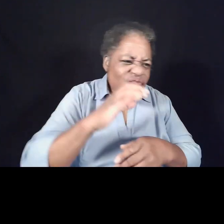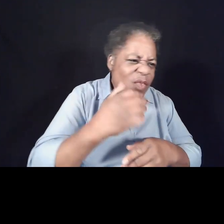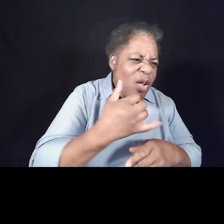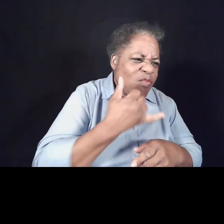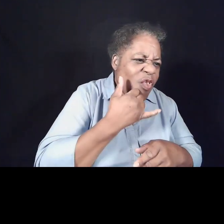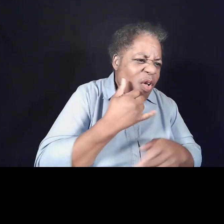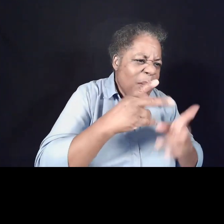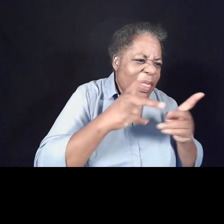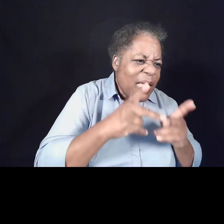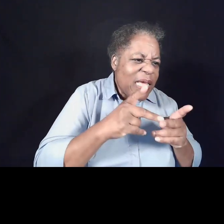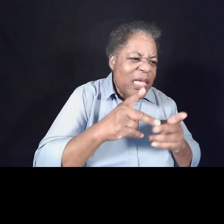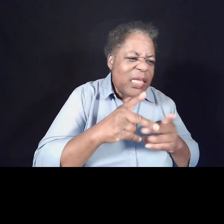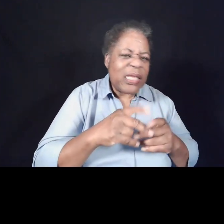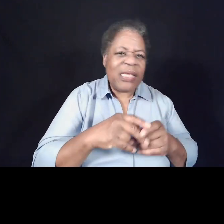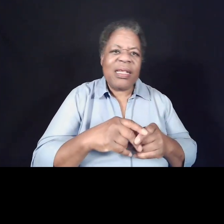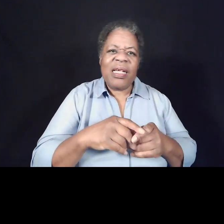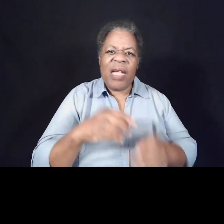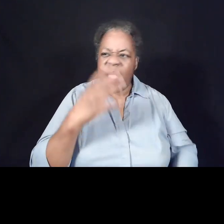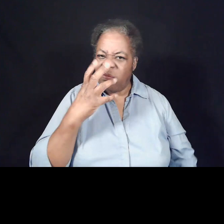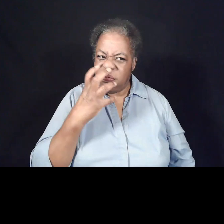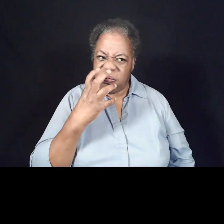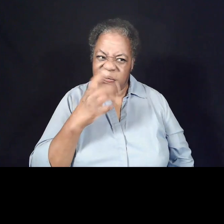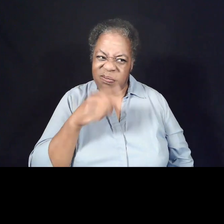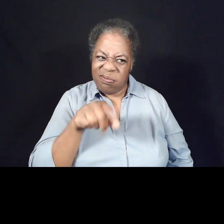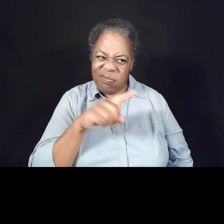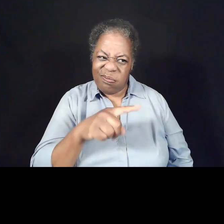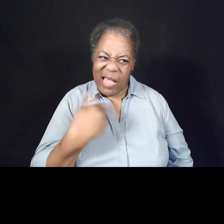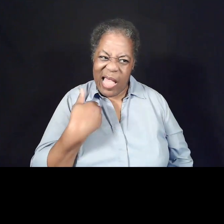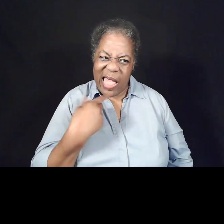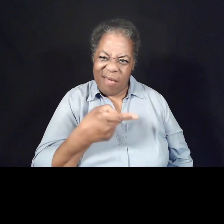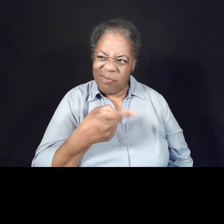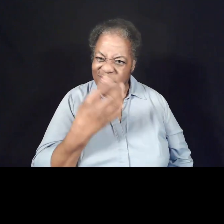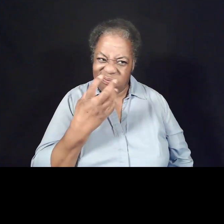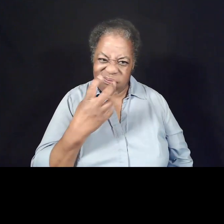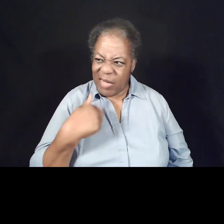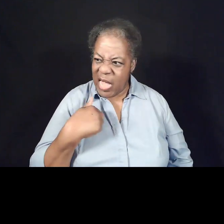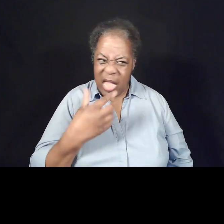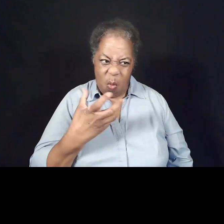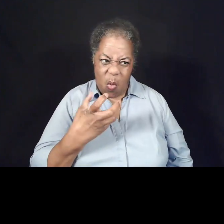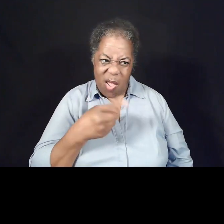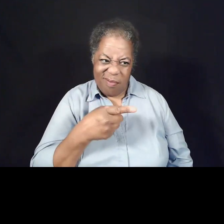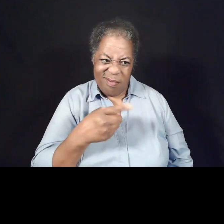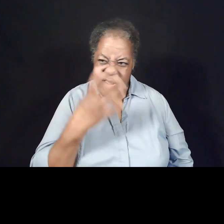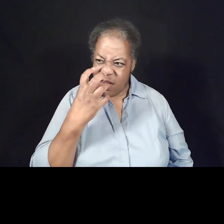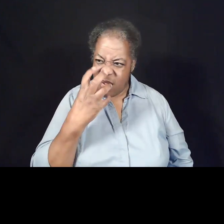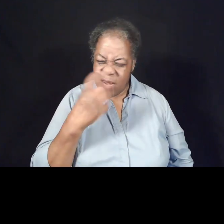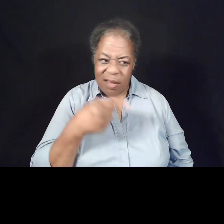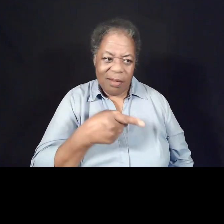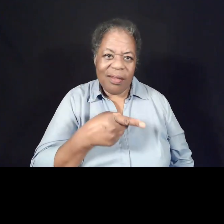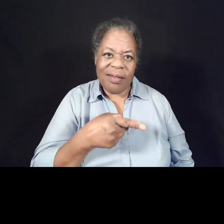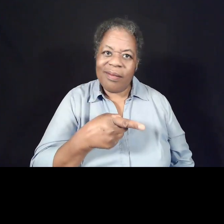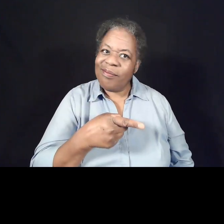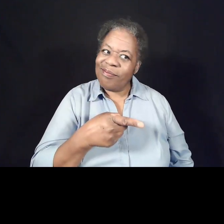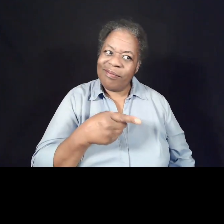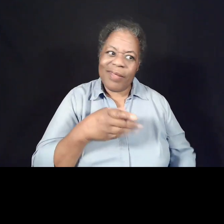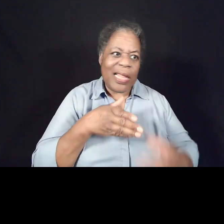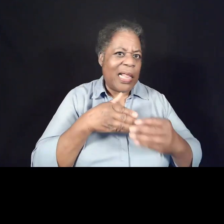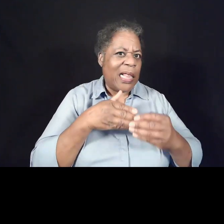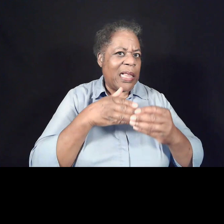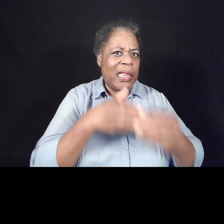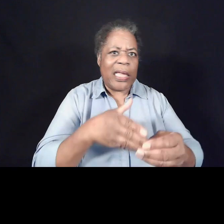start resenting and even attacking people who have what we want. And it leads to all manner